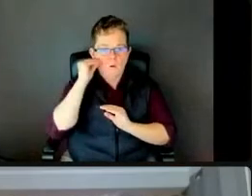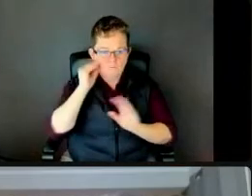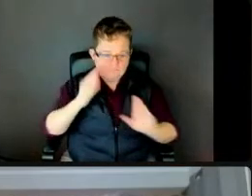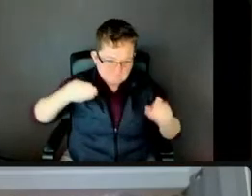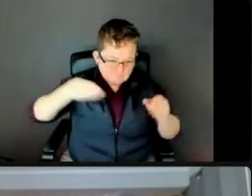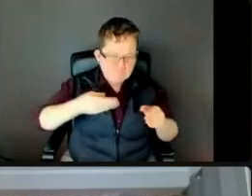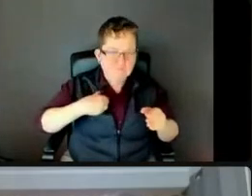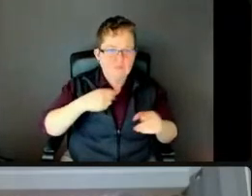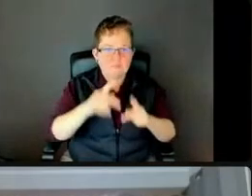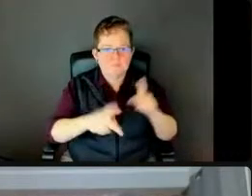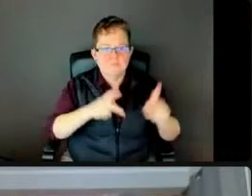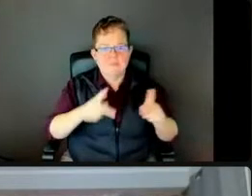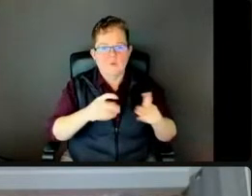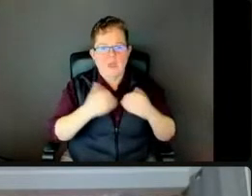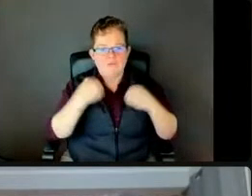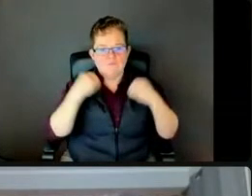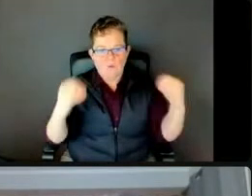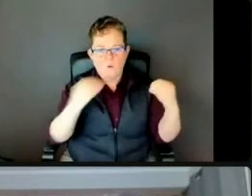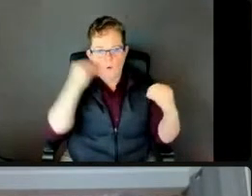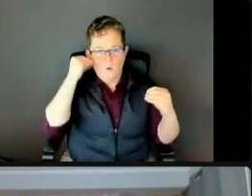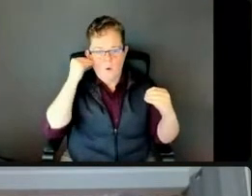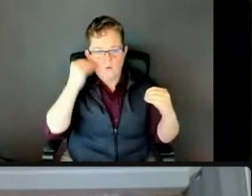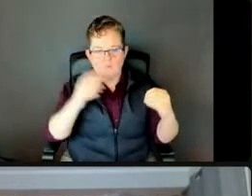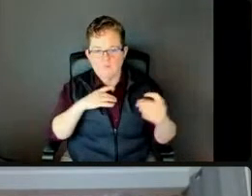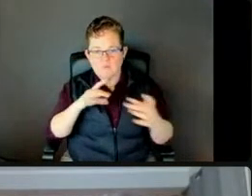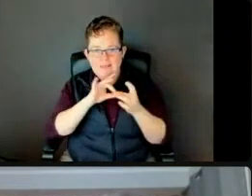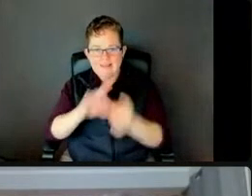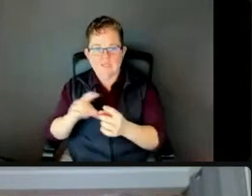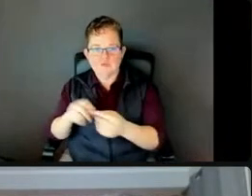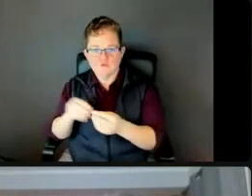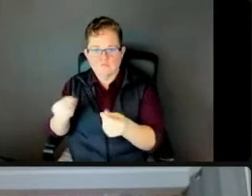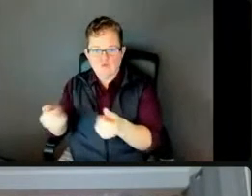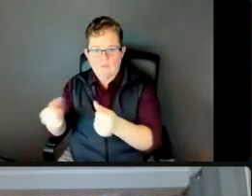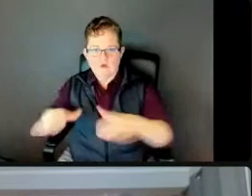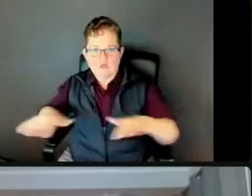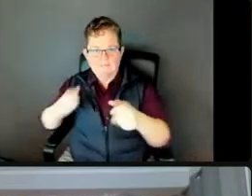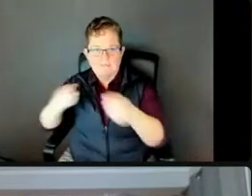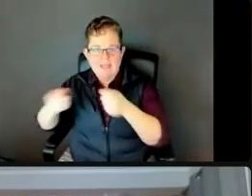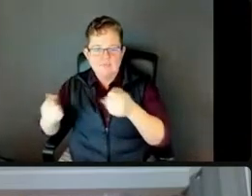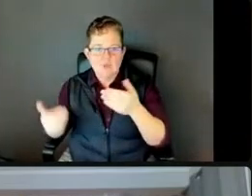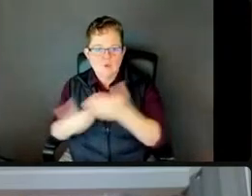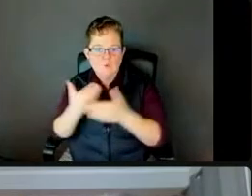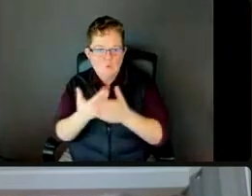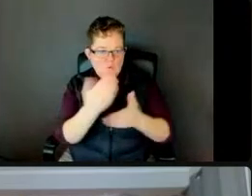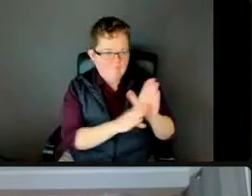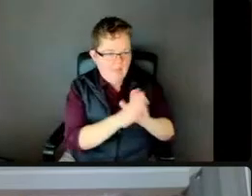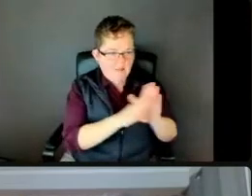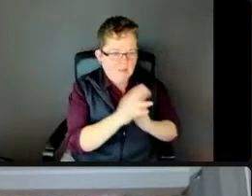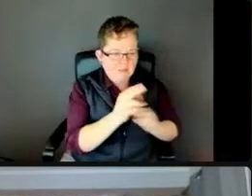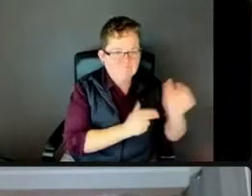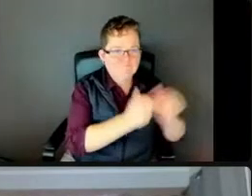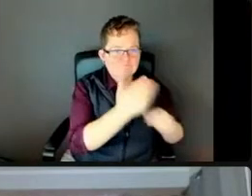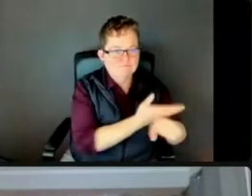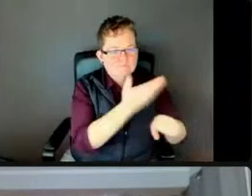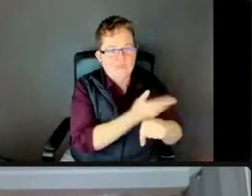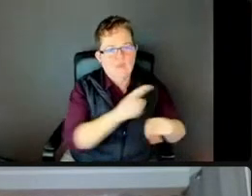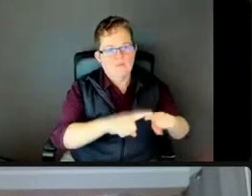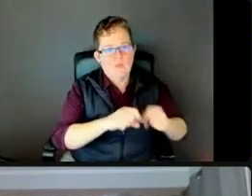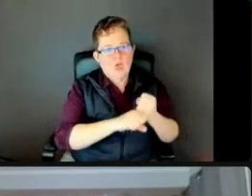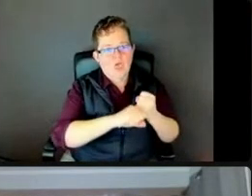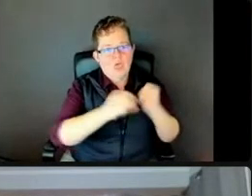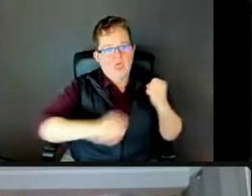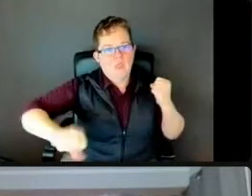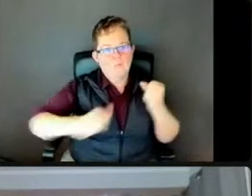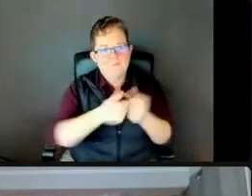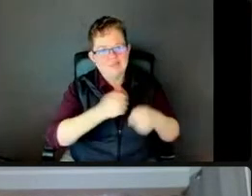then focused on the property management needs and then new development that has been delayed by the COVID